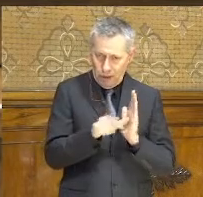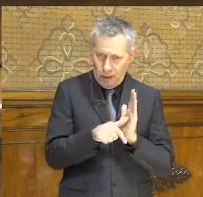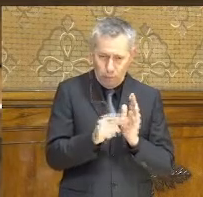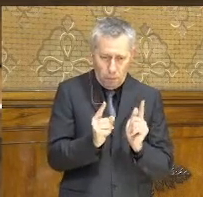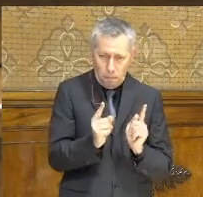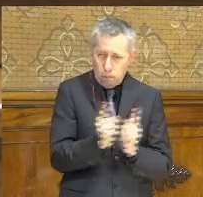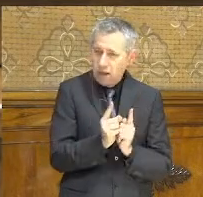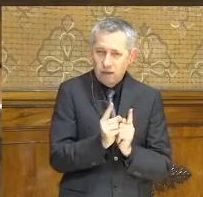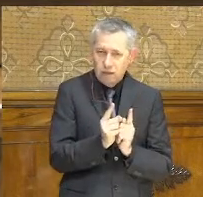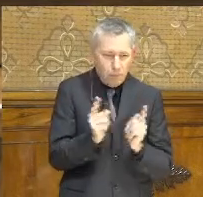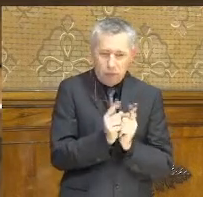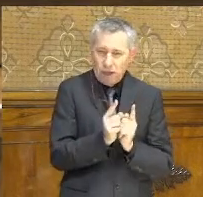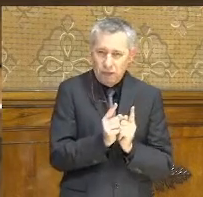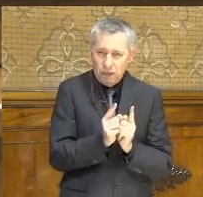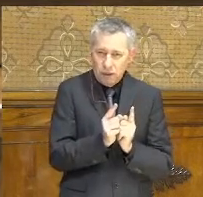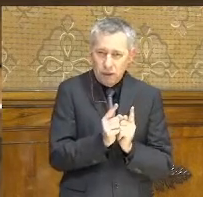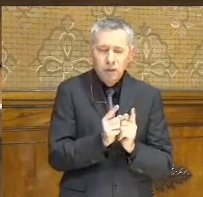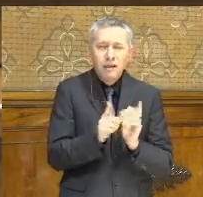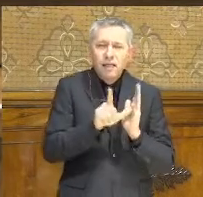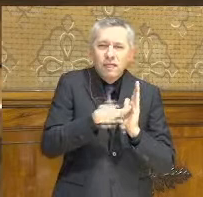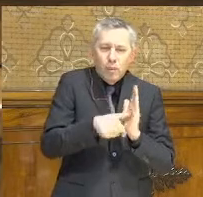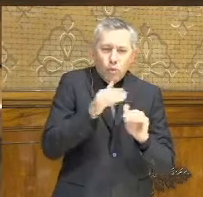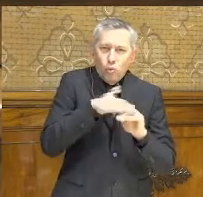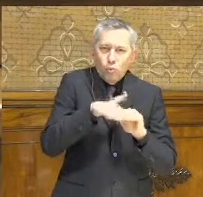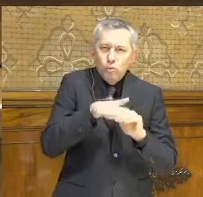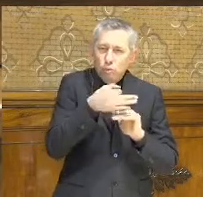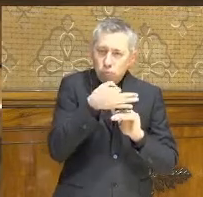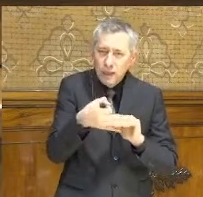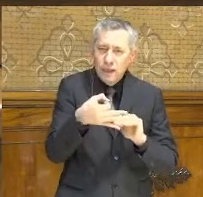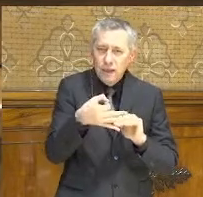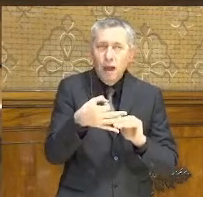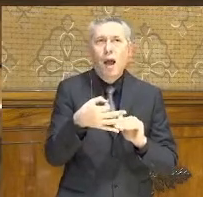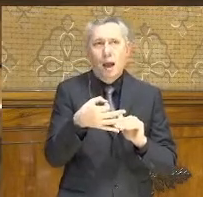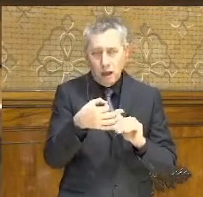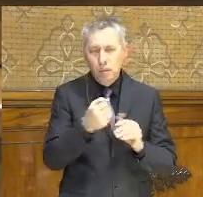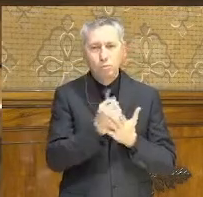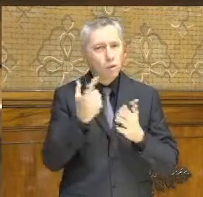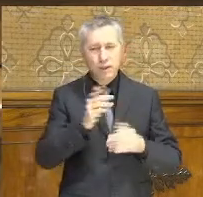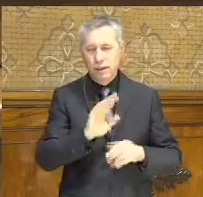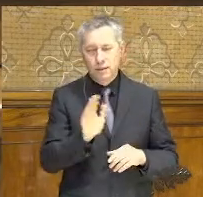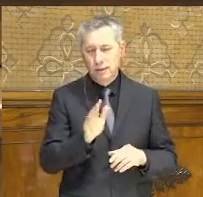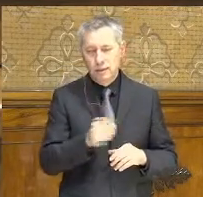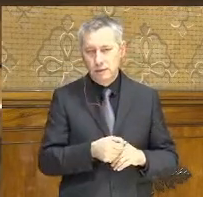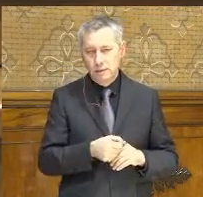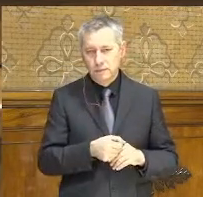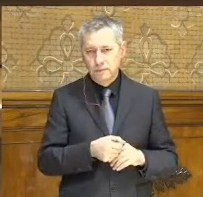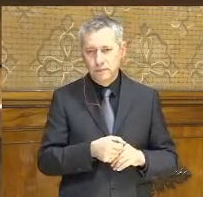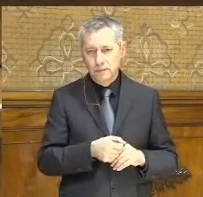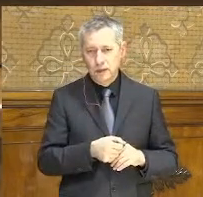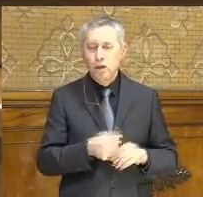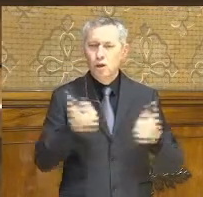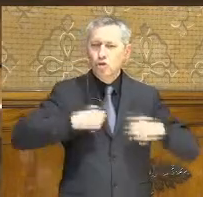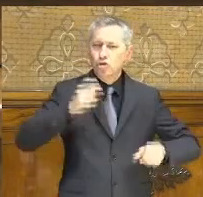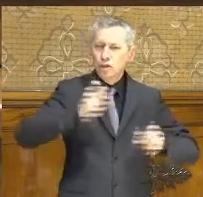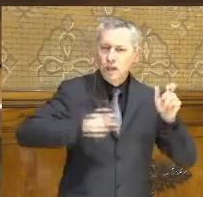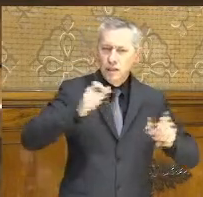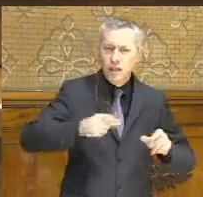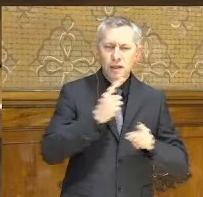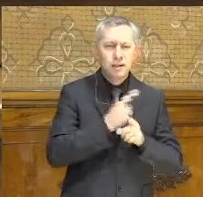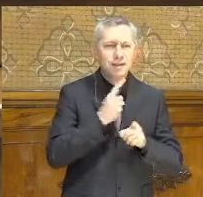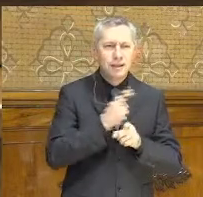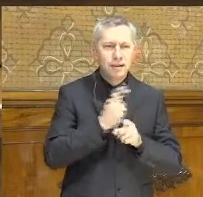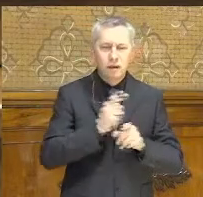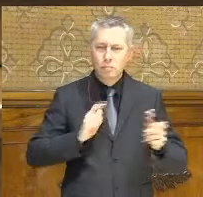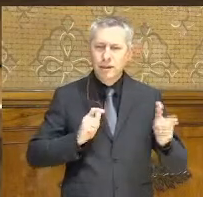Short periods of time from which citizens have to be prepared because of the exercise of